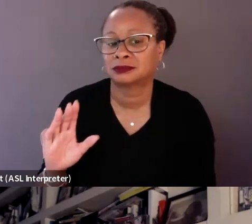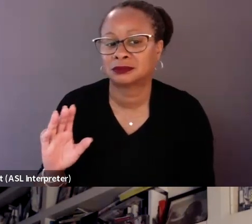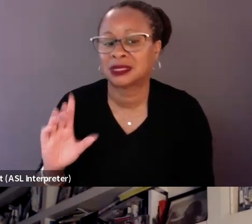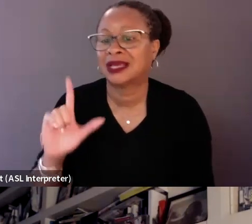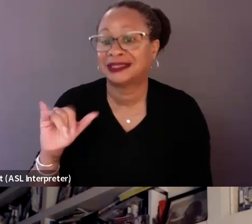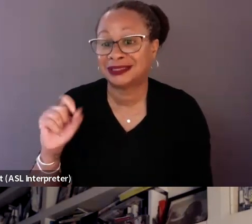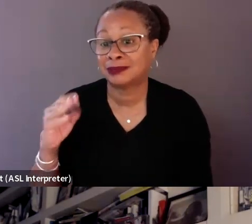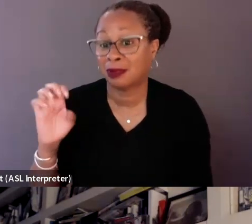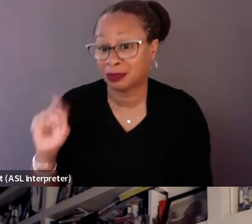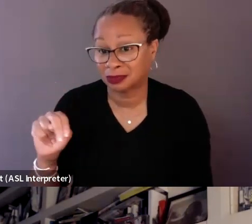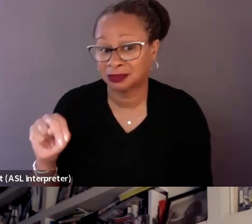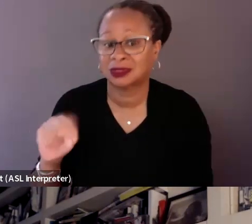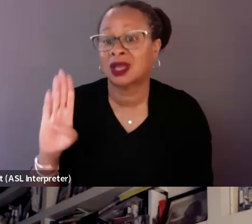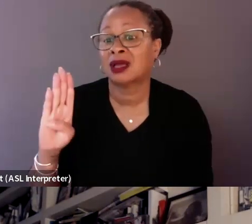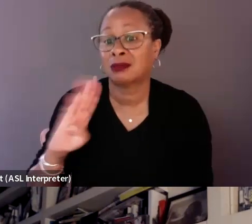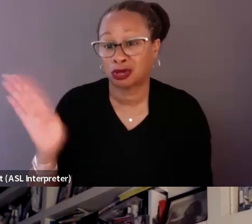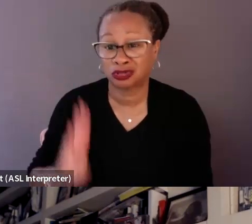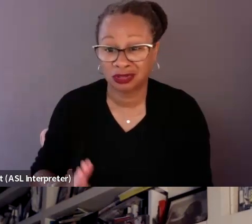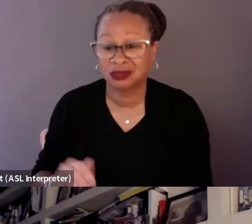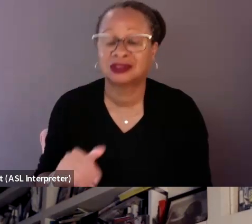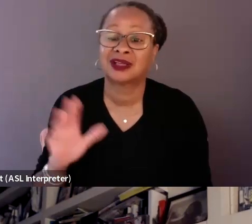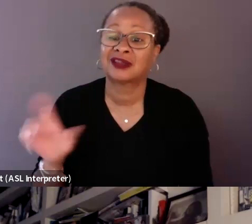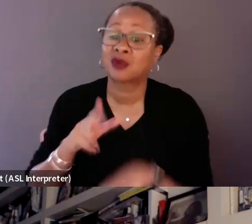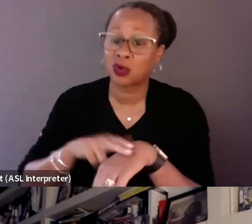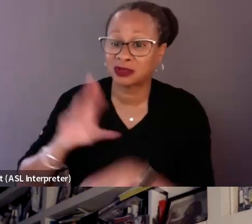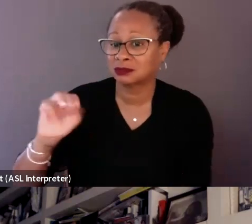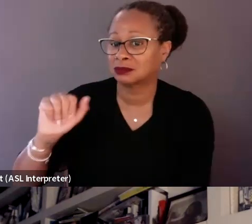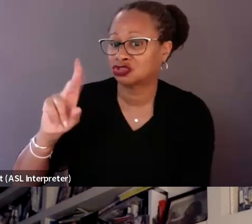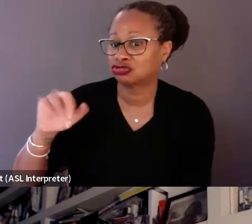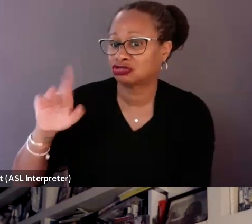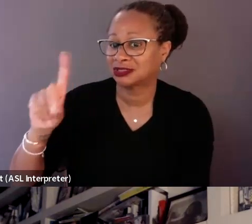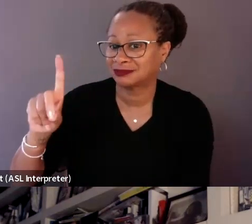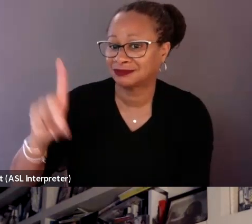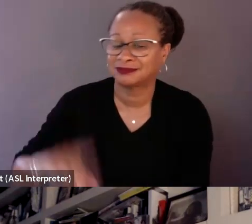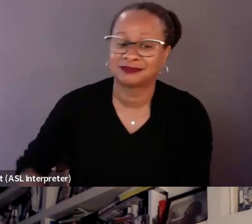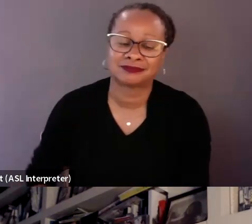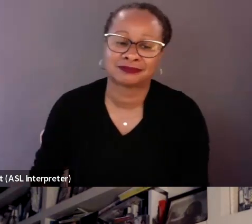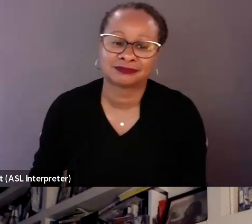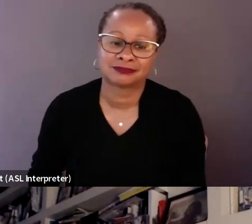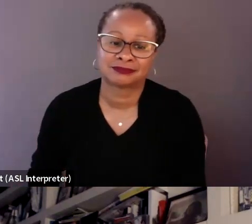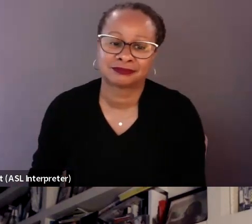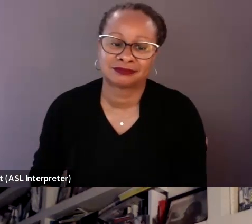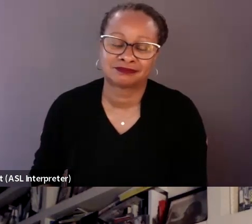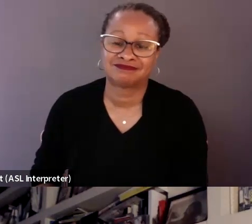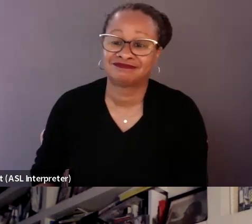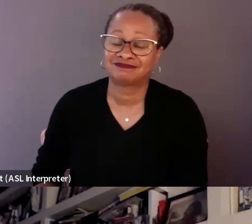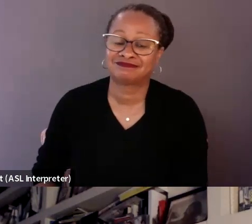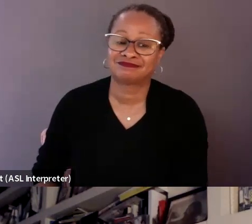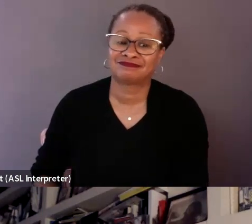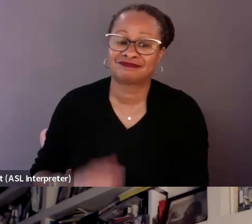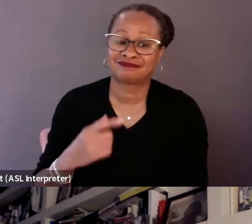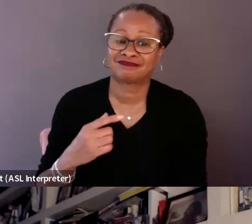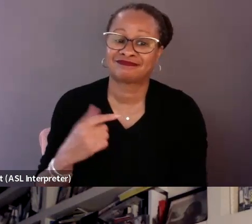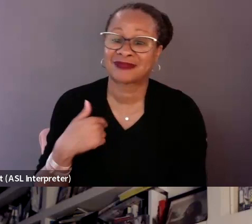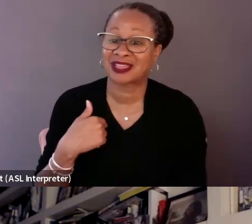Lisbon, Barcelona, and of course, Madrid. And I was the last week